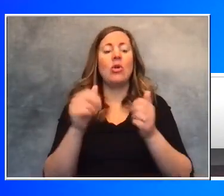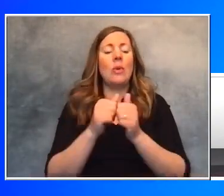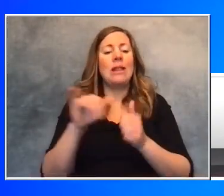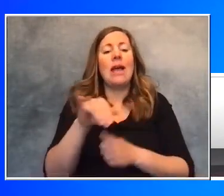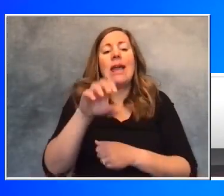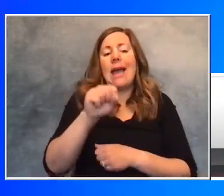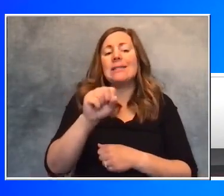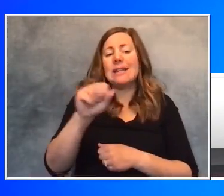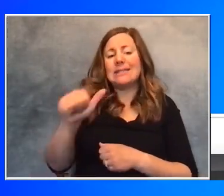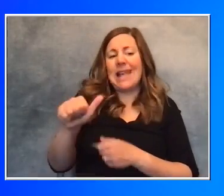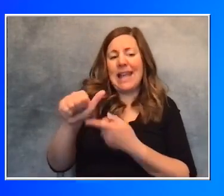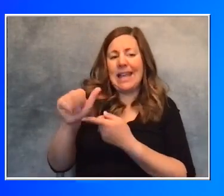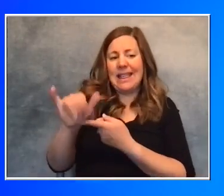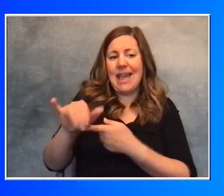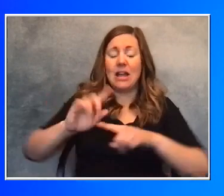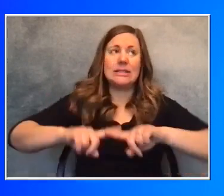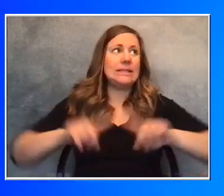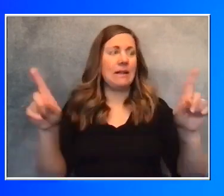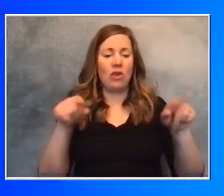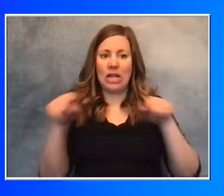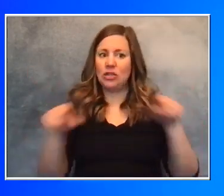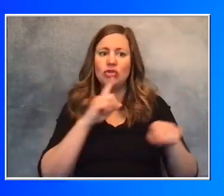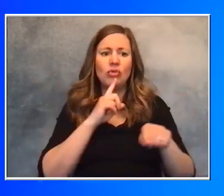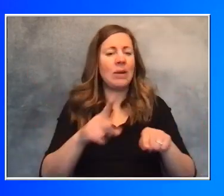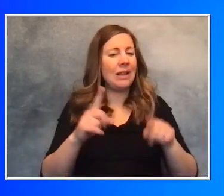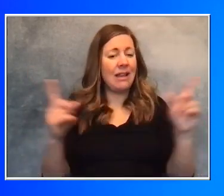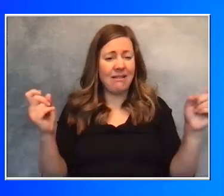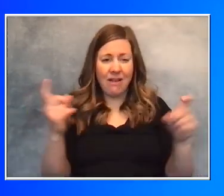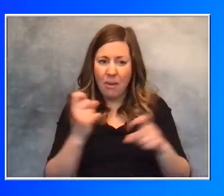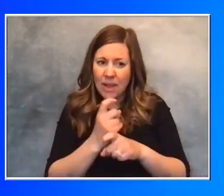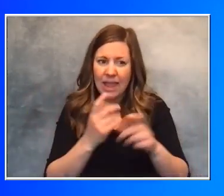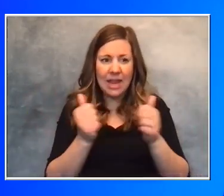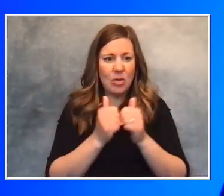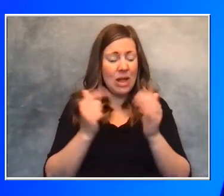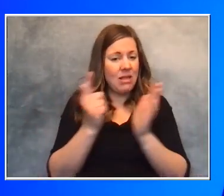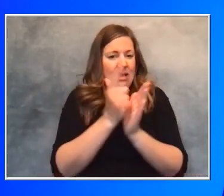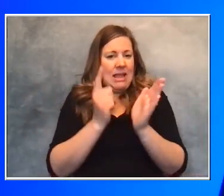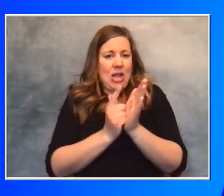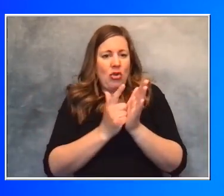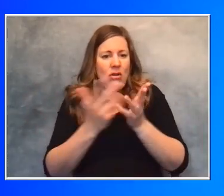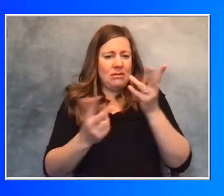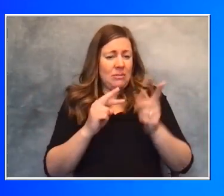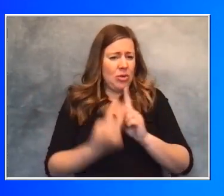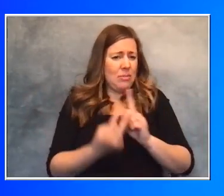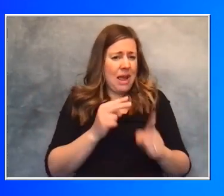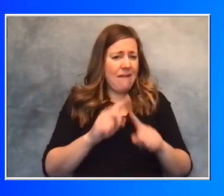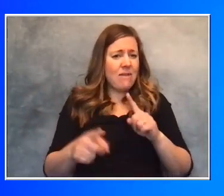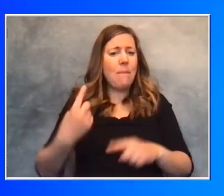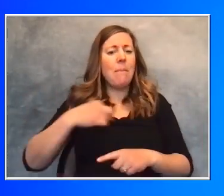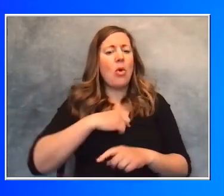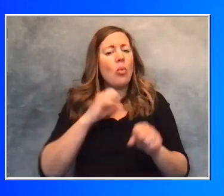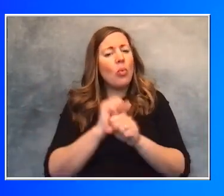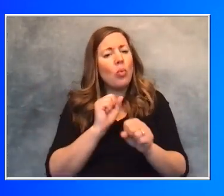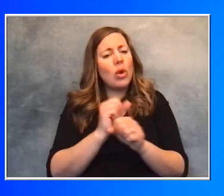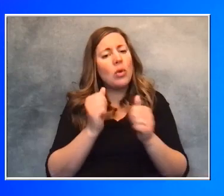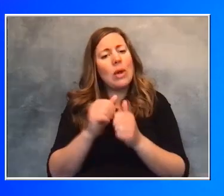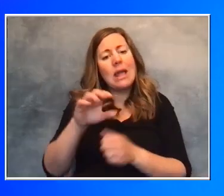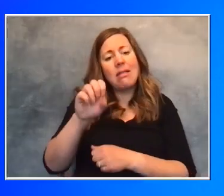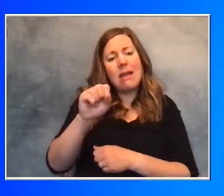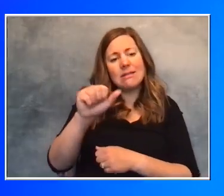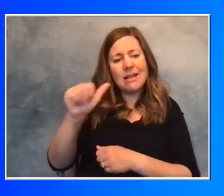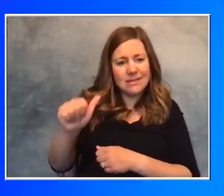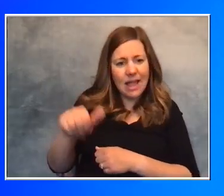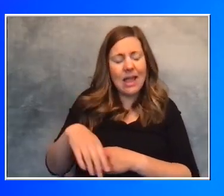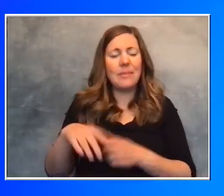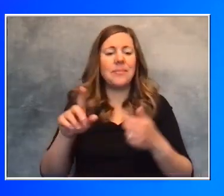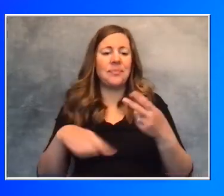And so actually it gets complicated from a legal perspective. But we have been working with the Social Security Administration, with the Department of